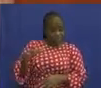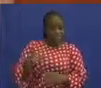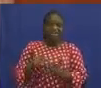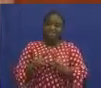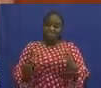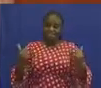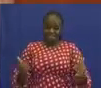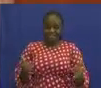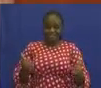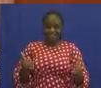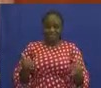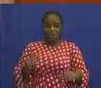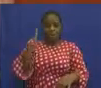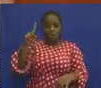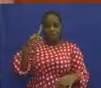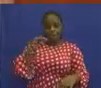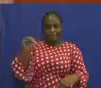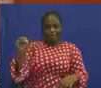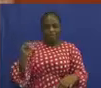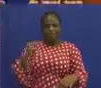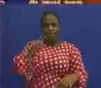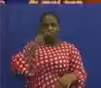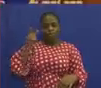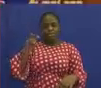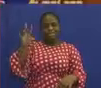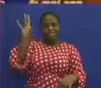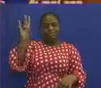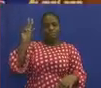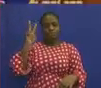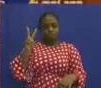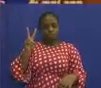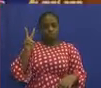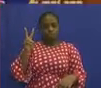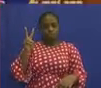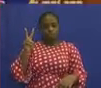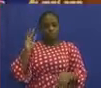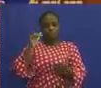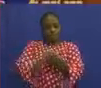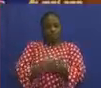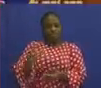So far, 1,272,000